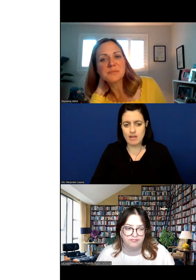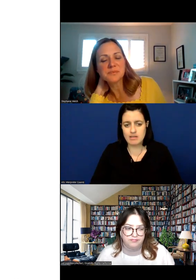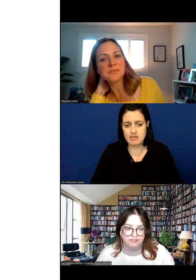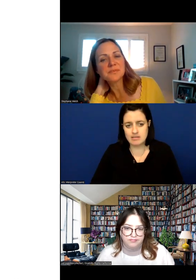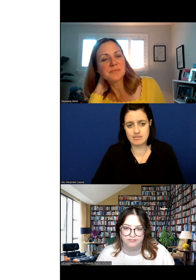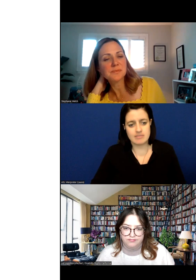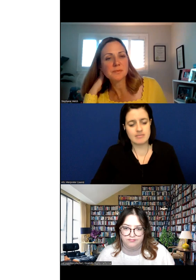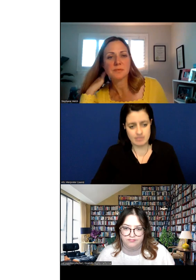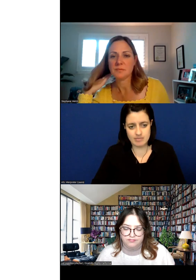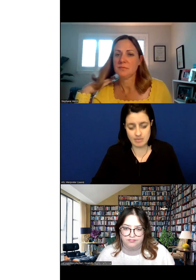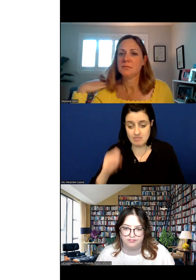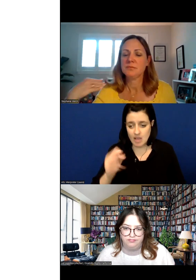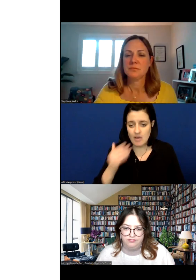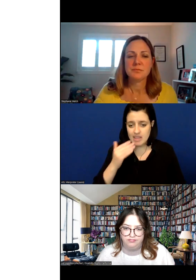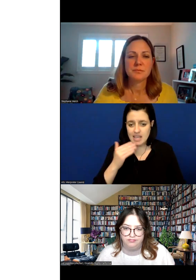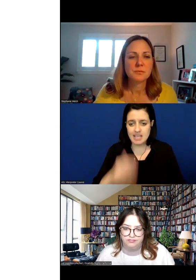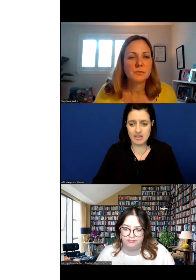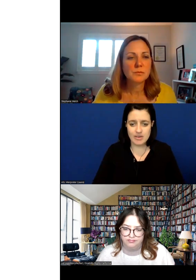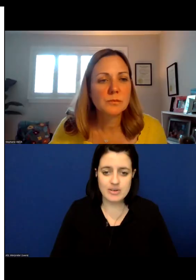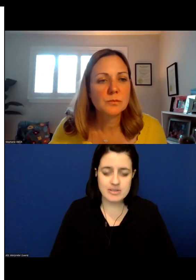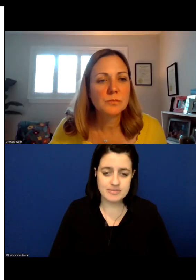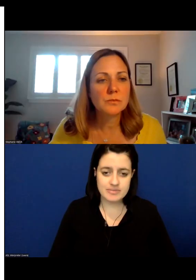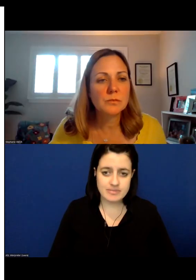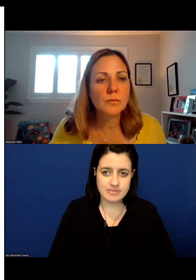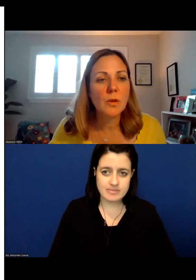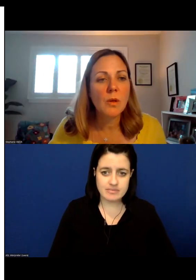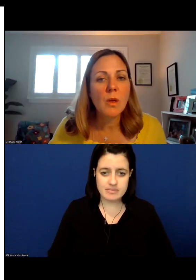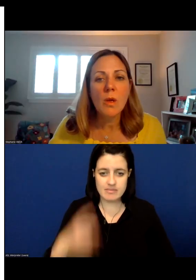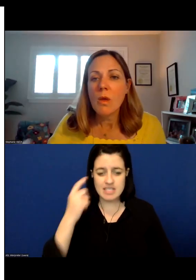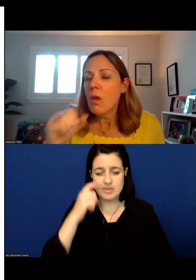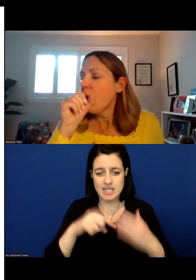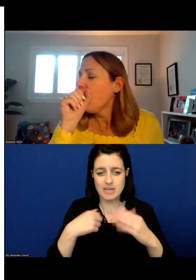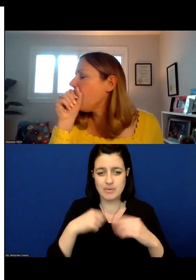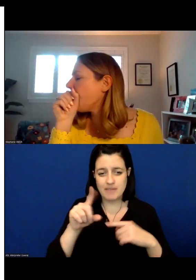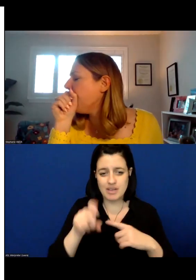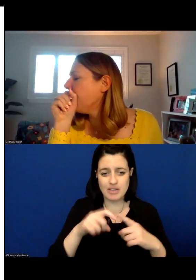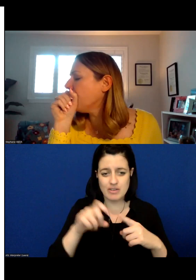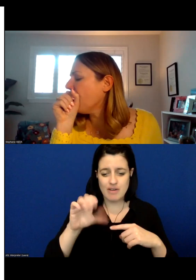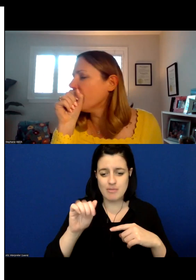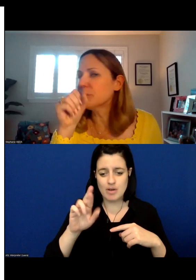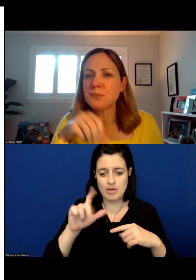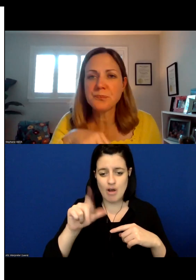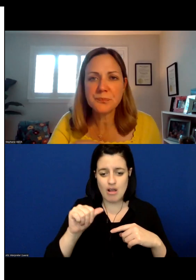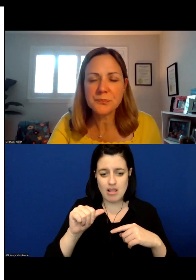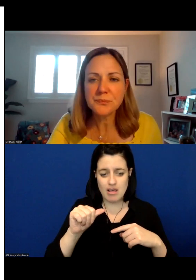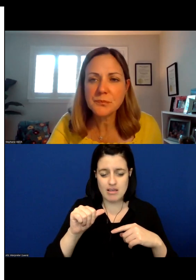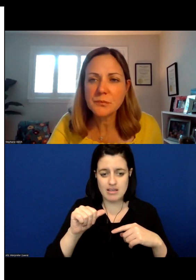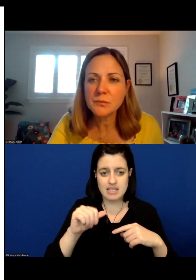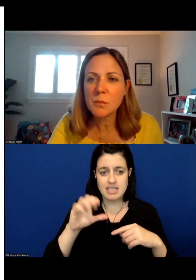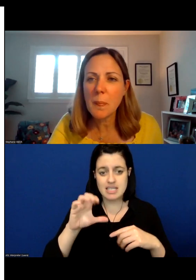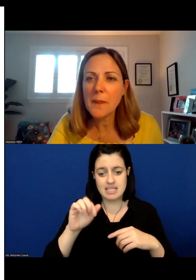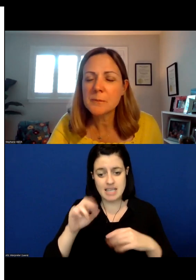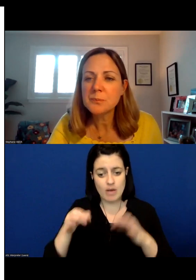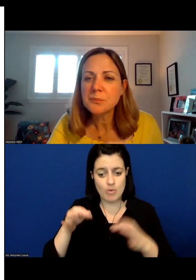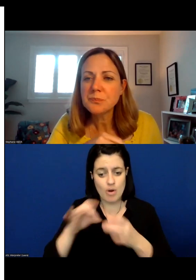Thank you. Wonderful, thank you. And I see that we have a question from Carla in the chat. Is Care Court relevant only